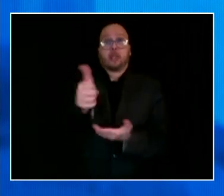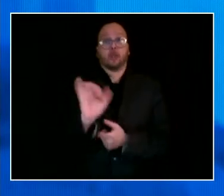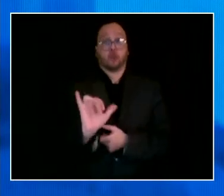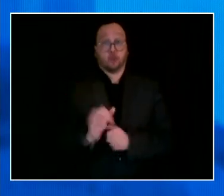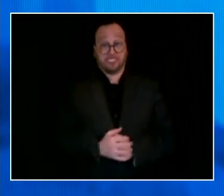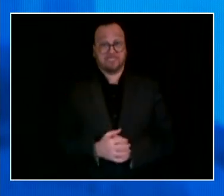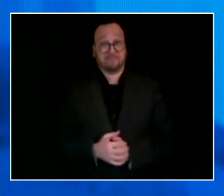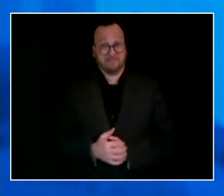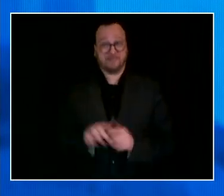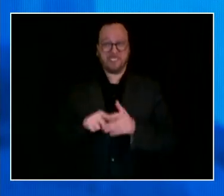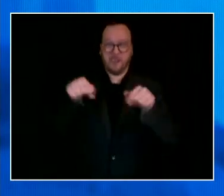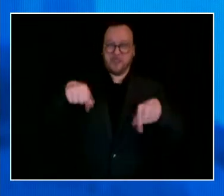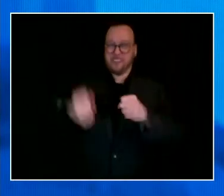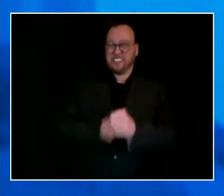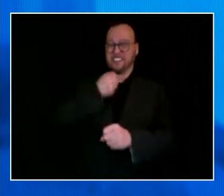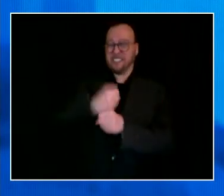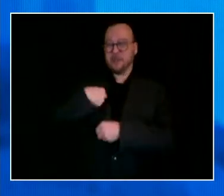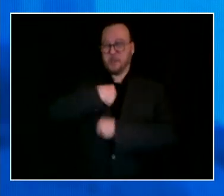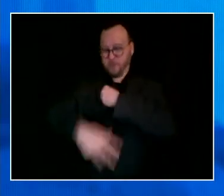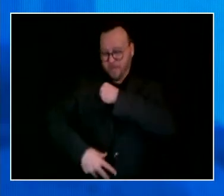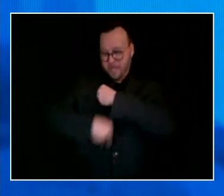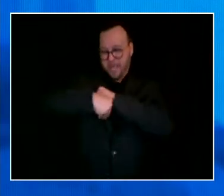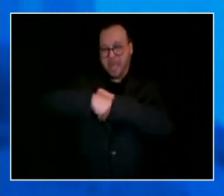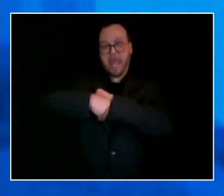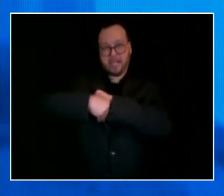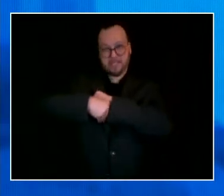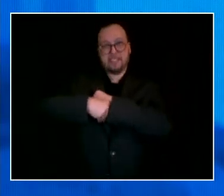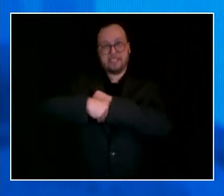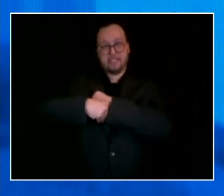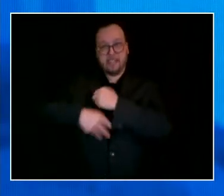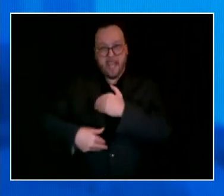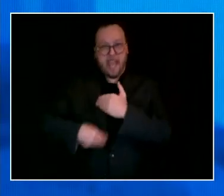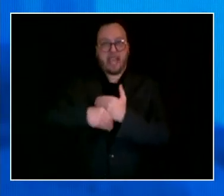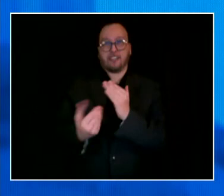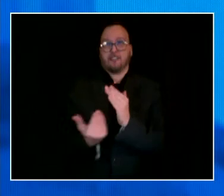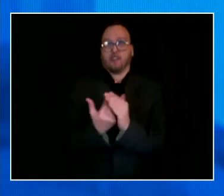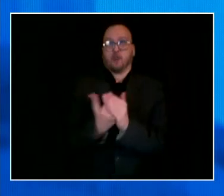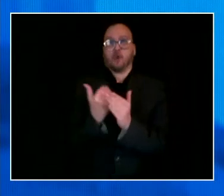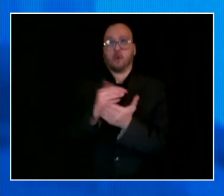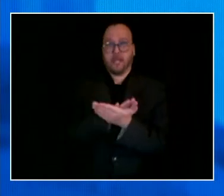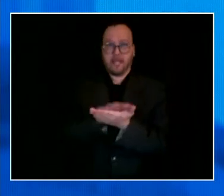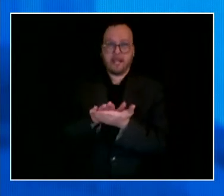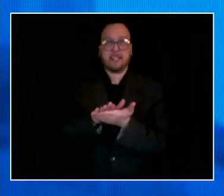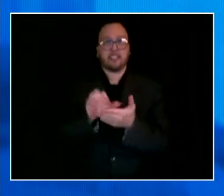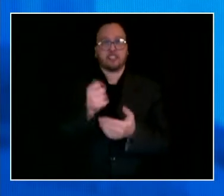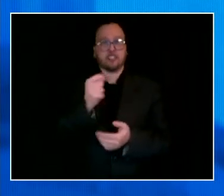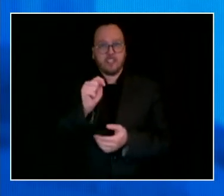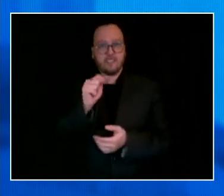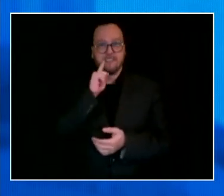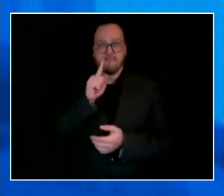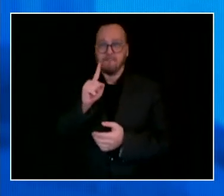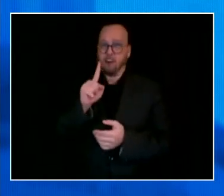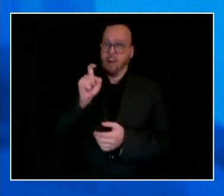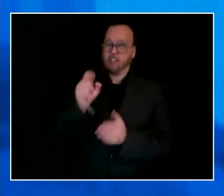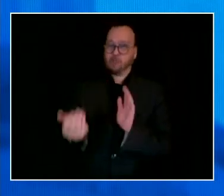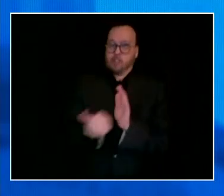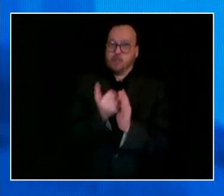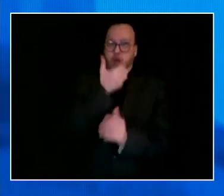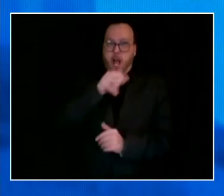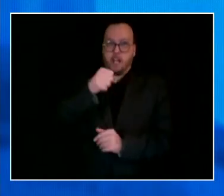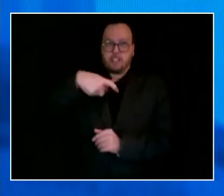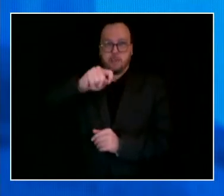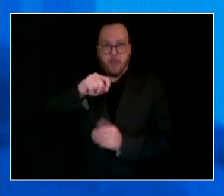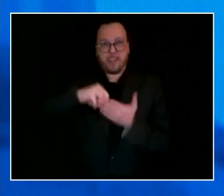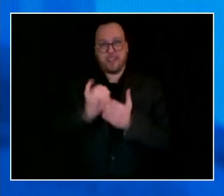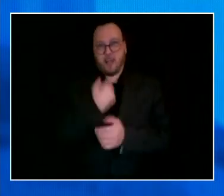year, we will add an extra afternoon cleaning shift to 100 more hot spots in our parks throughout the city to